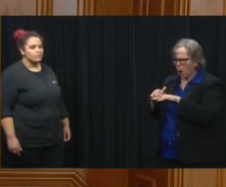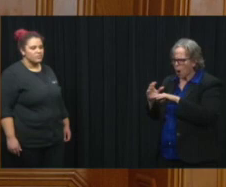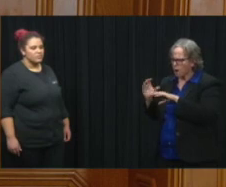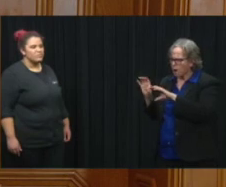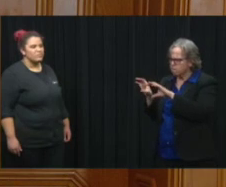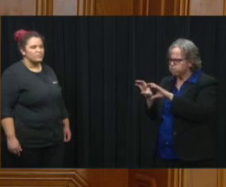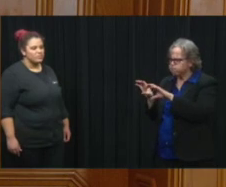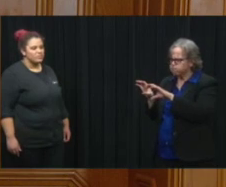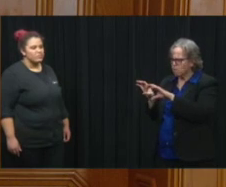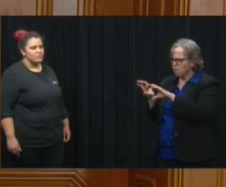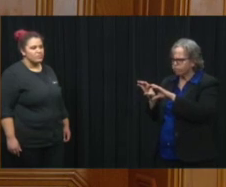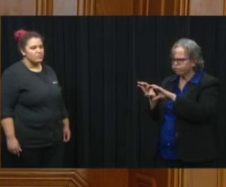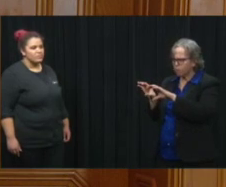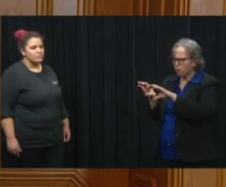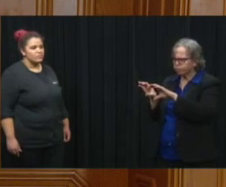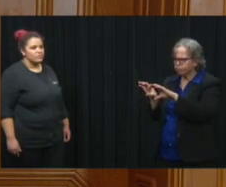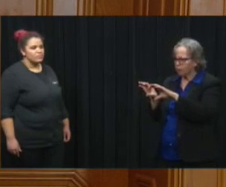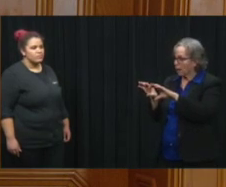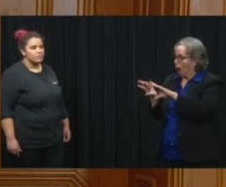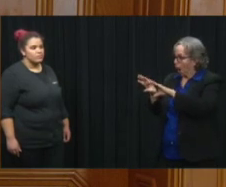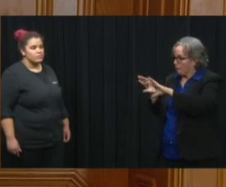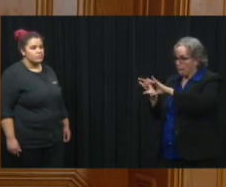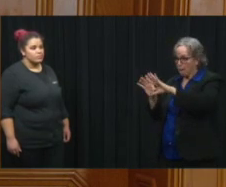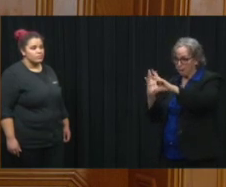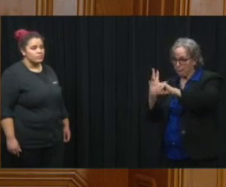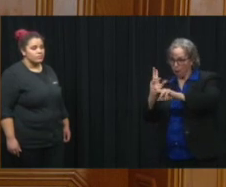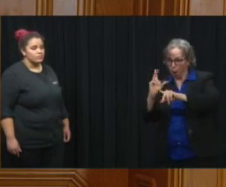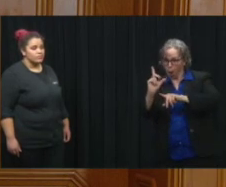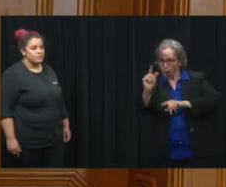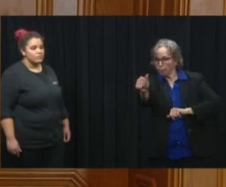faster and faster and faster. And that's exactly the way